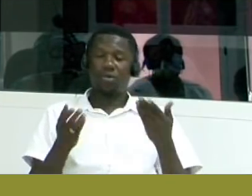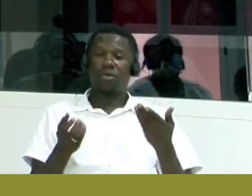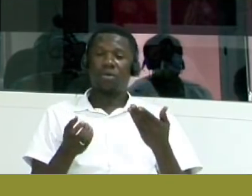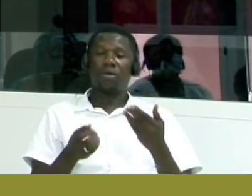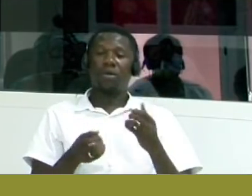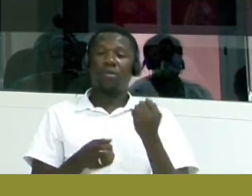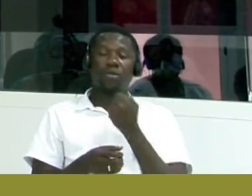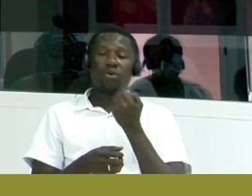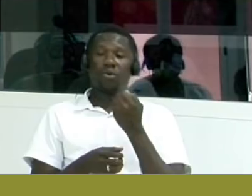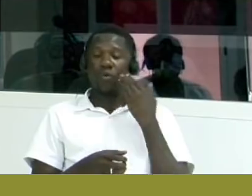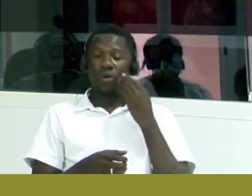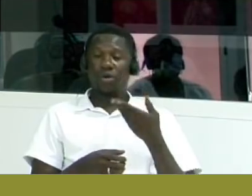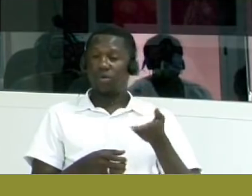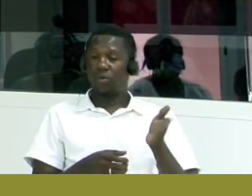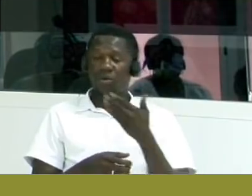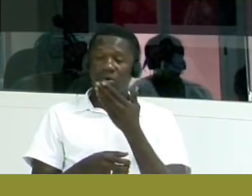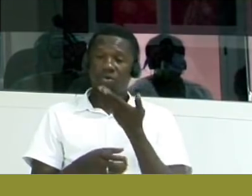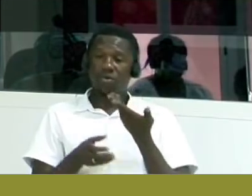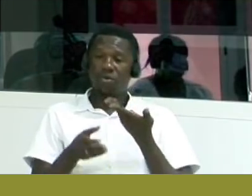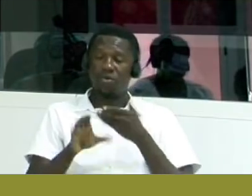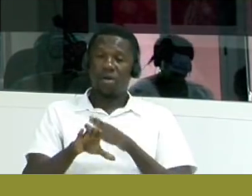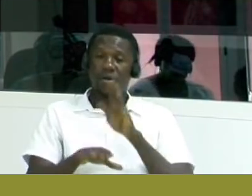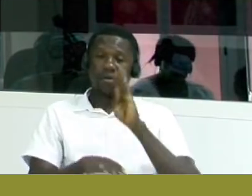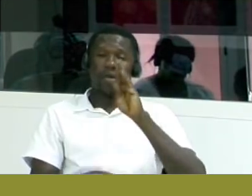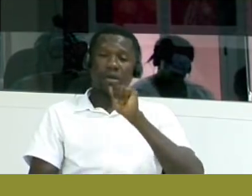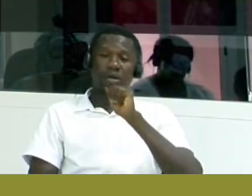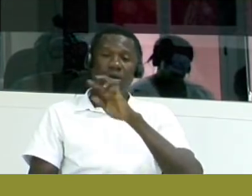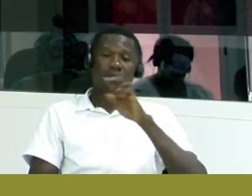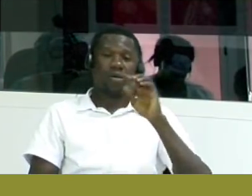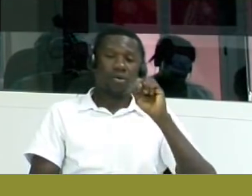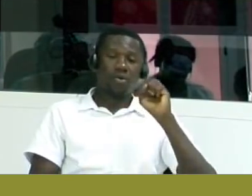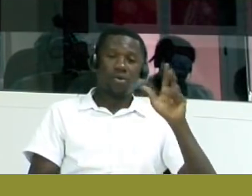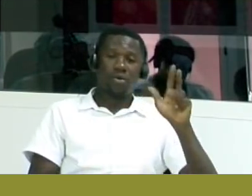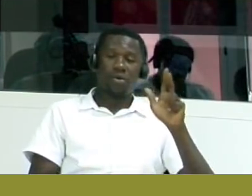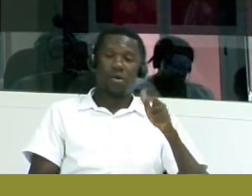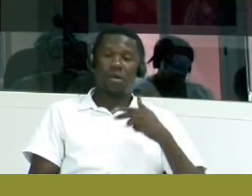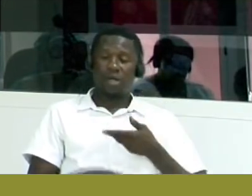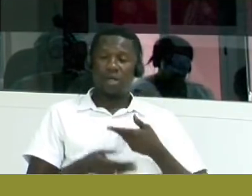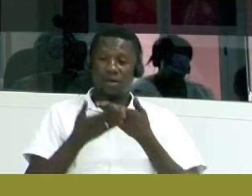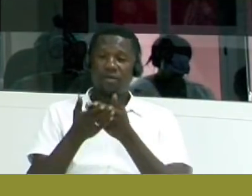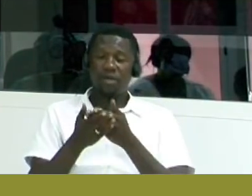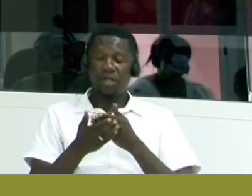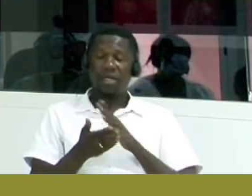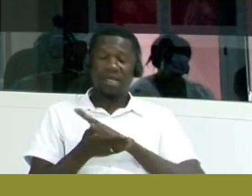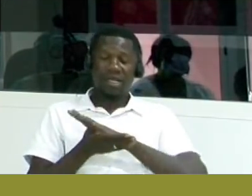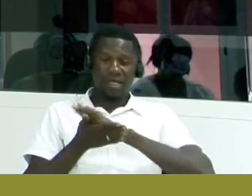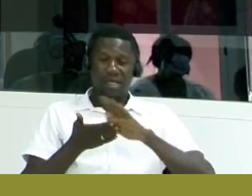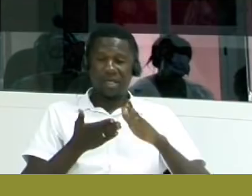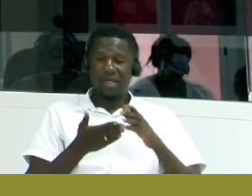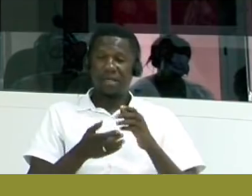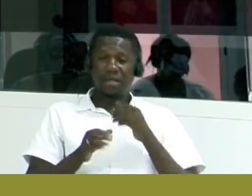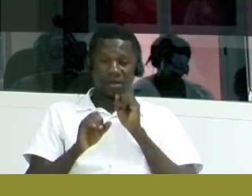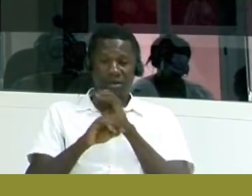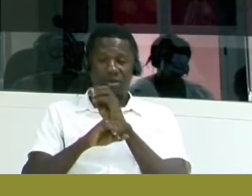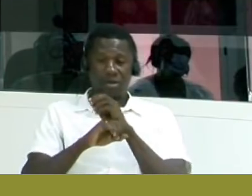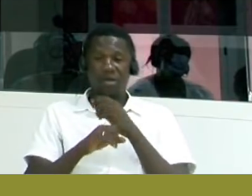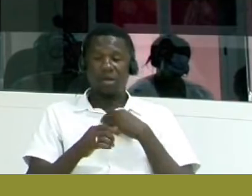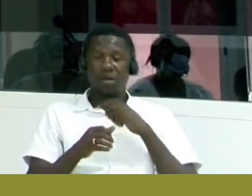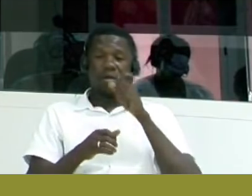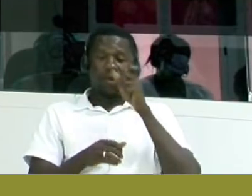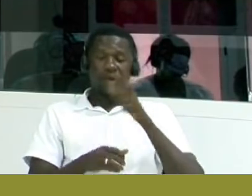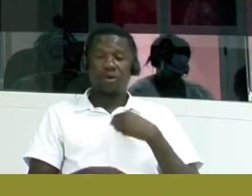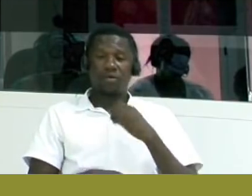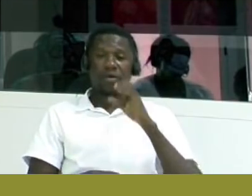Because when they were going to bury Baru, I gave them clear cut instructions in the passing of the CMC